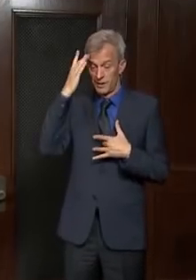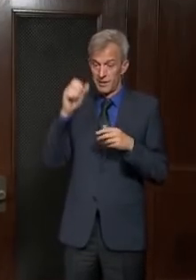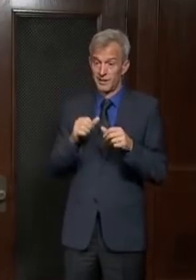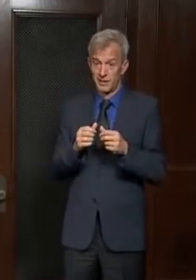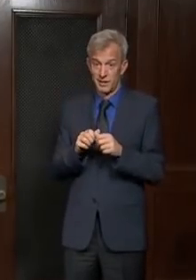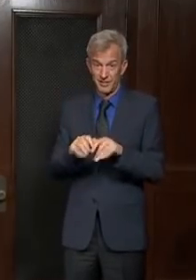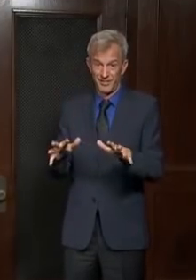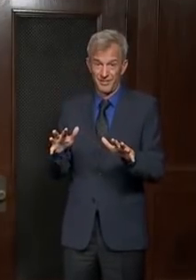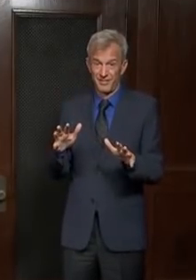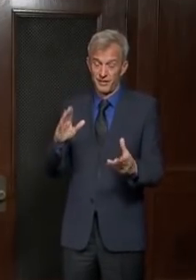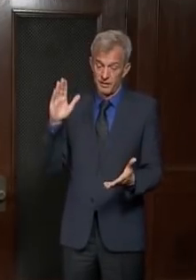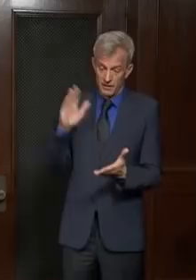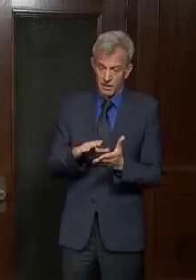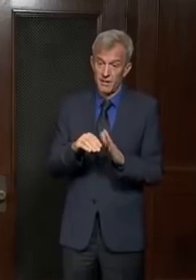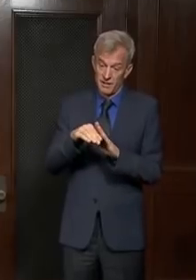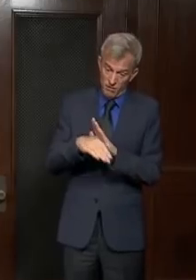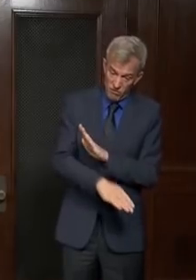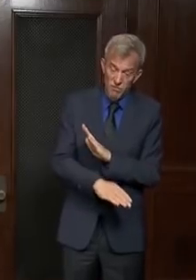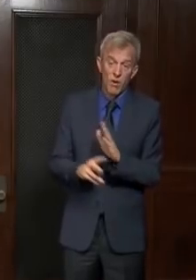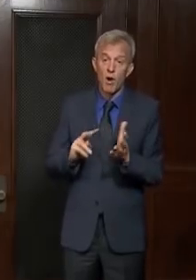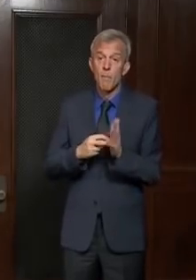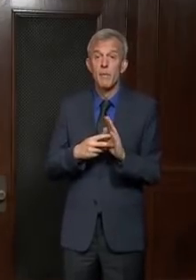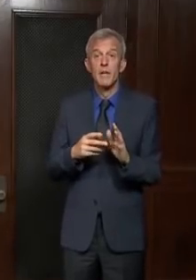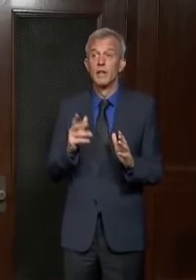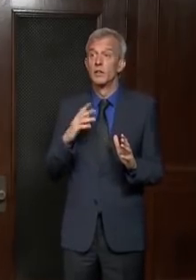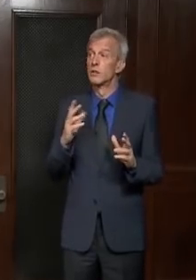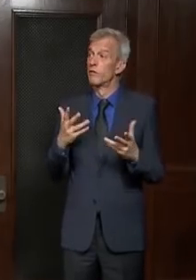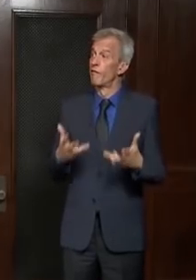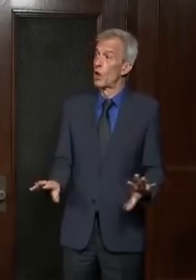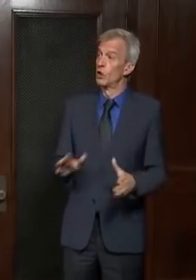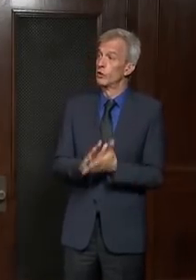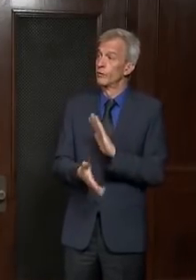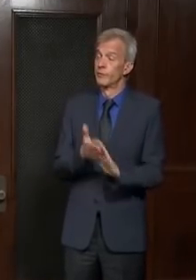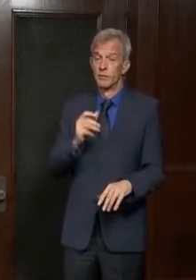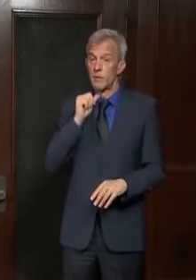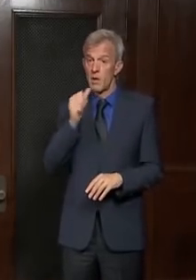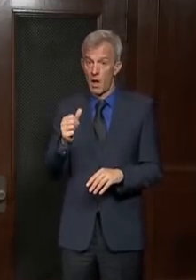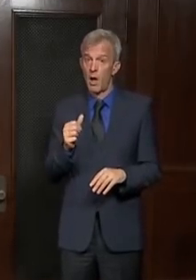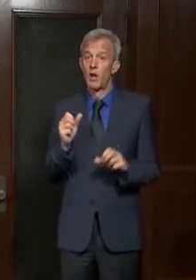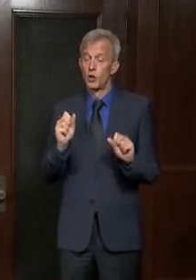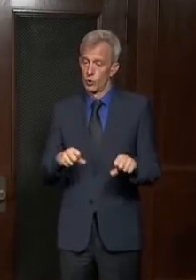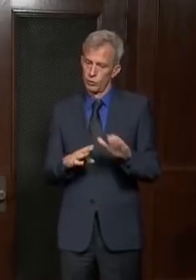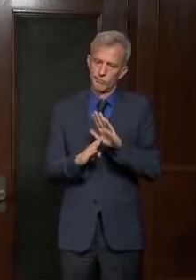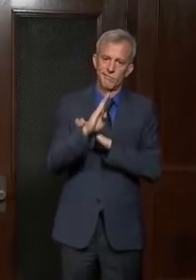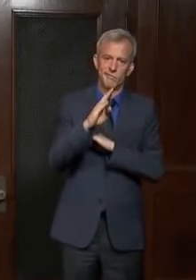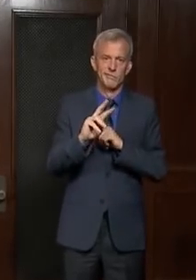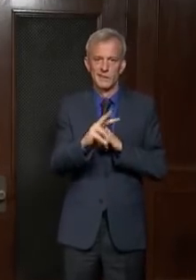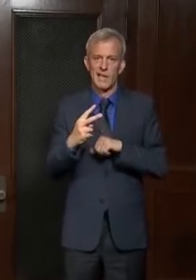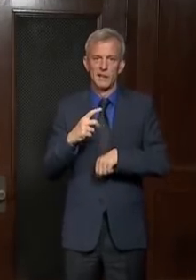who don't contract COVID-19. Wuhan was the first place that had to deal with